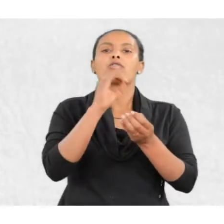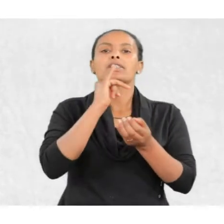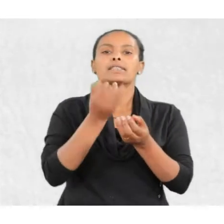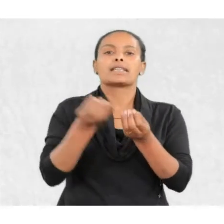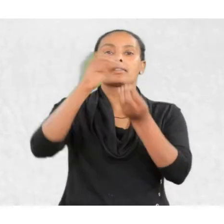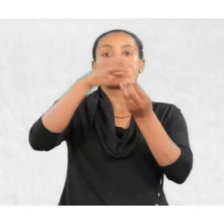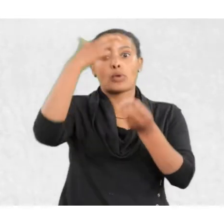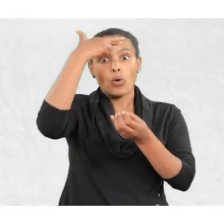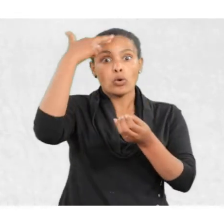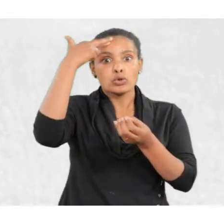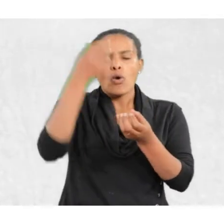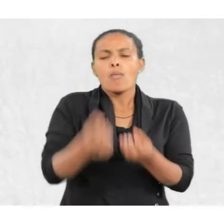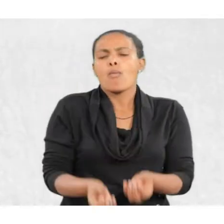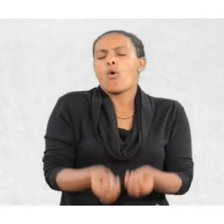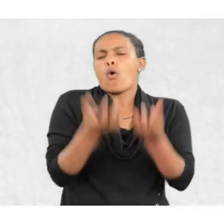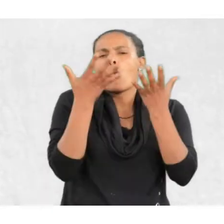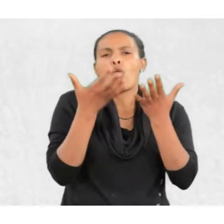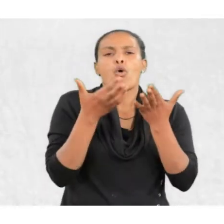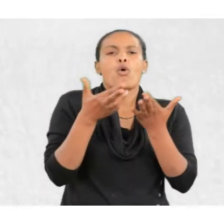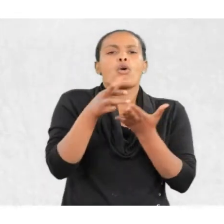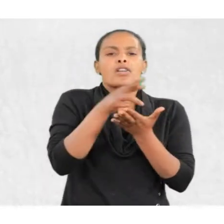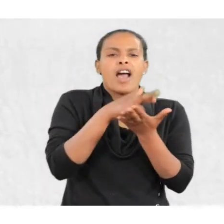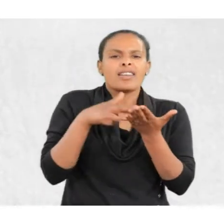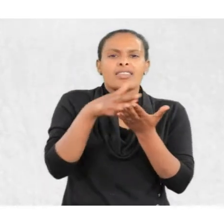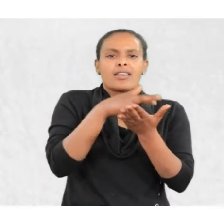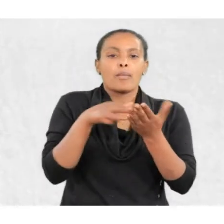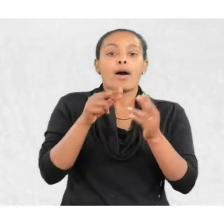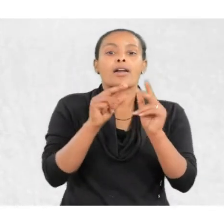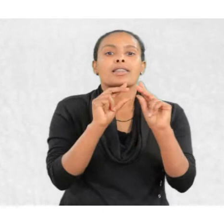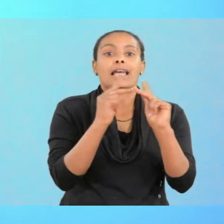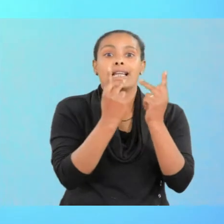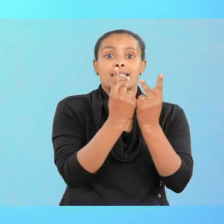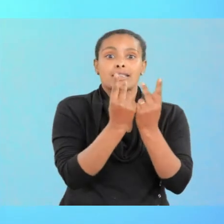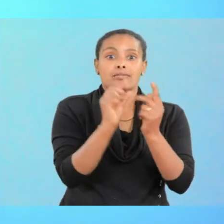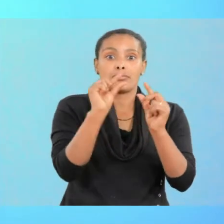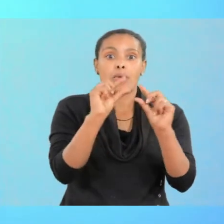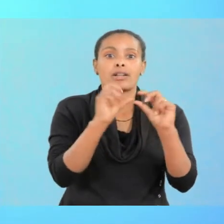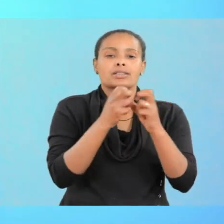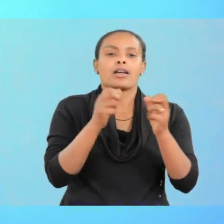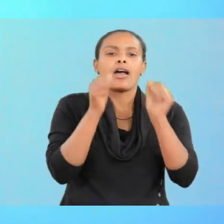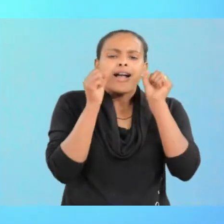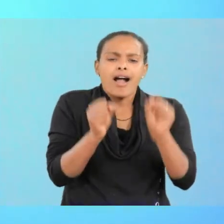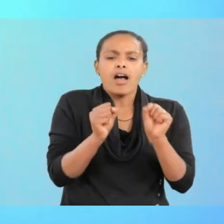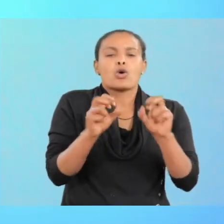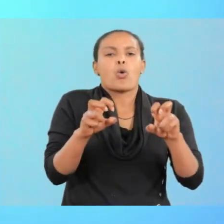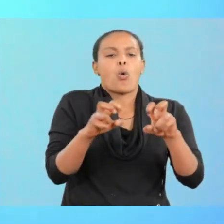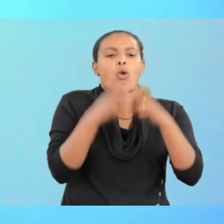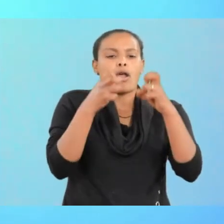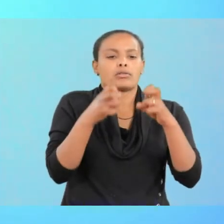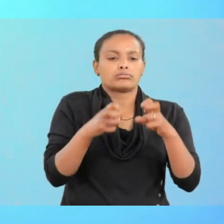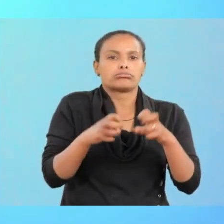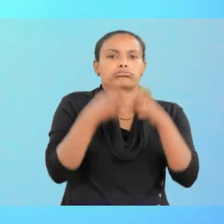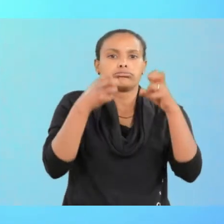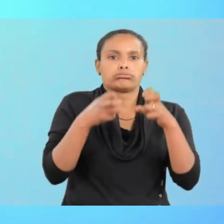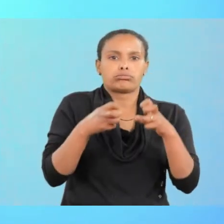because more reacting particles can collide, can contact.